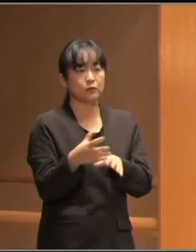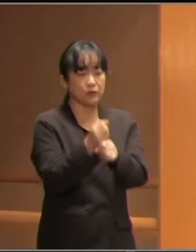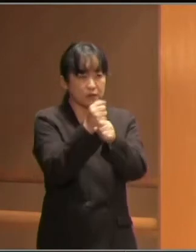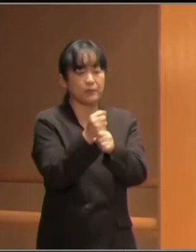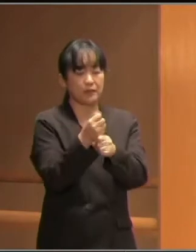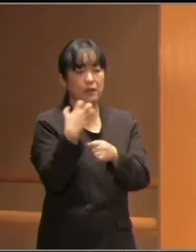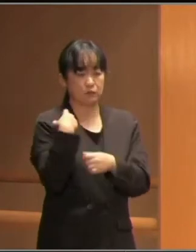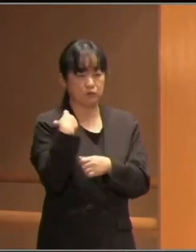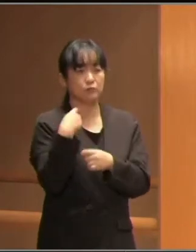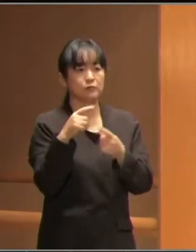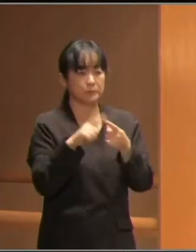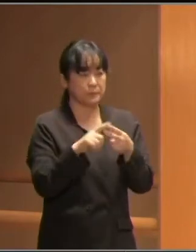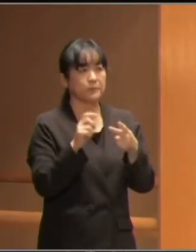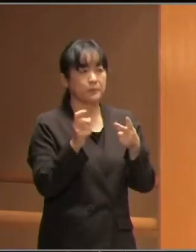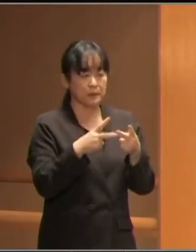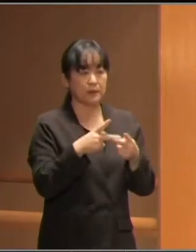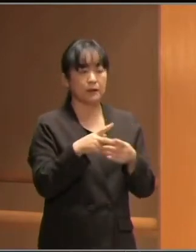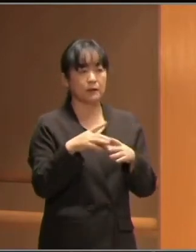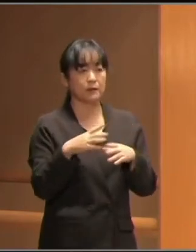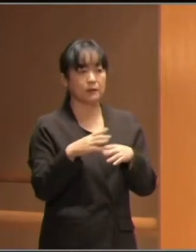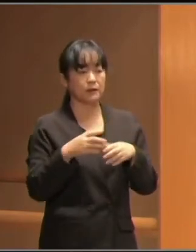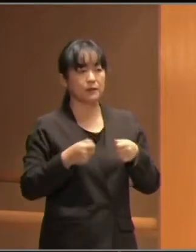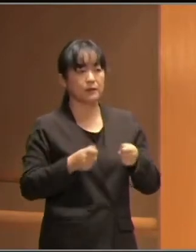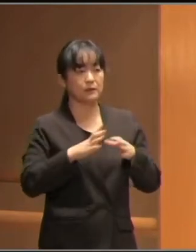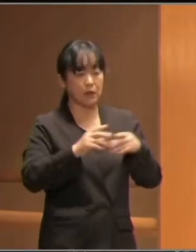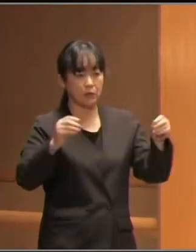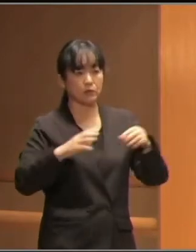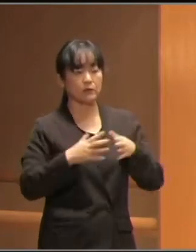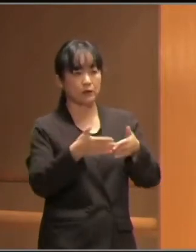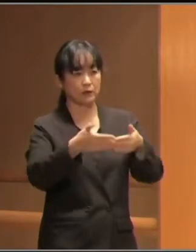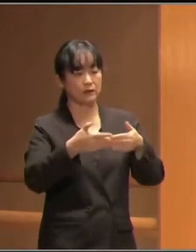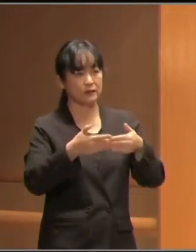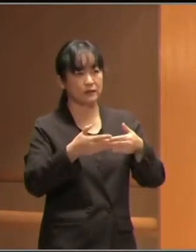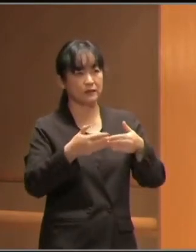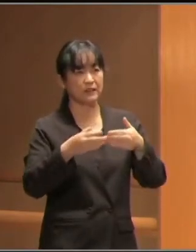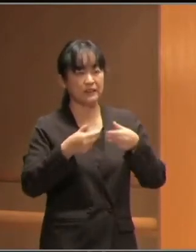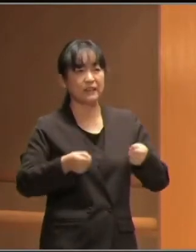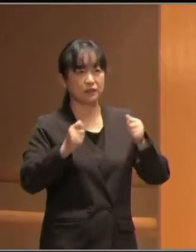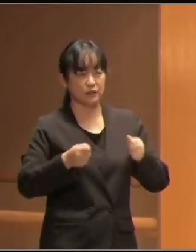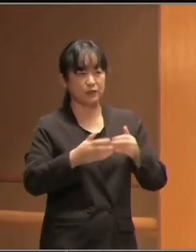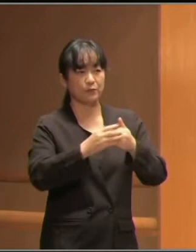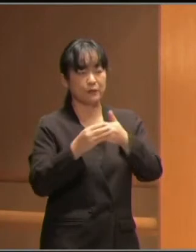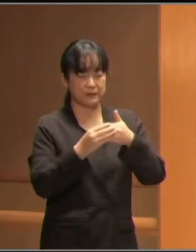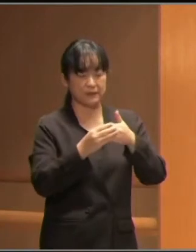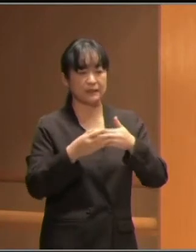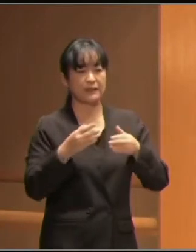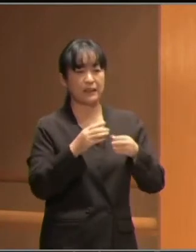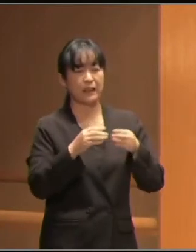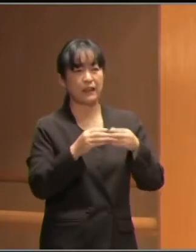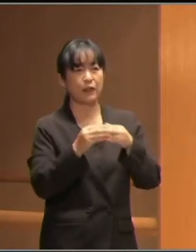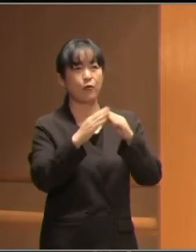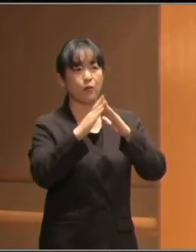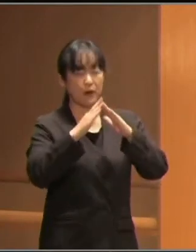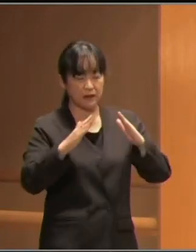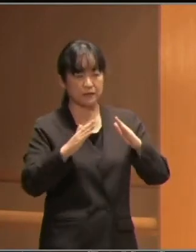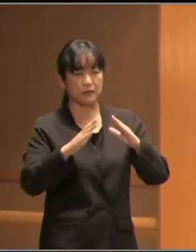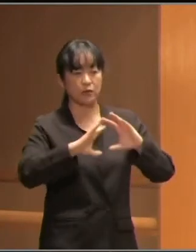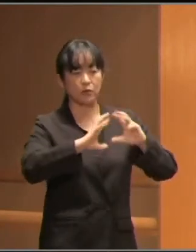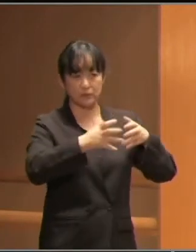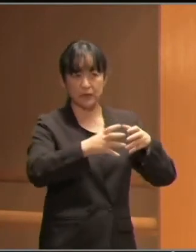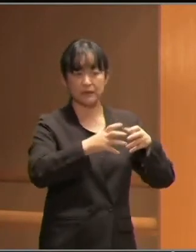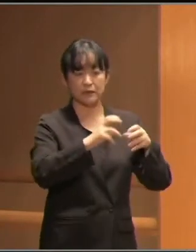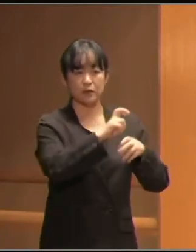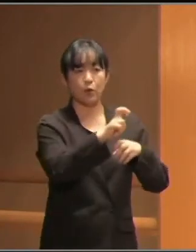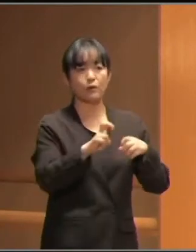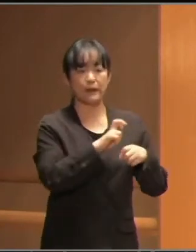Also, counselor of Ise Jingu of the Grand Shrine of Ise, and he is the vice chairman of All